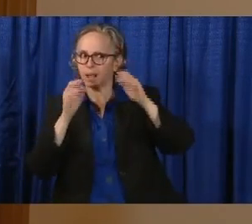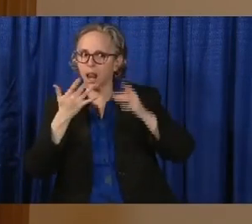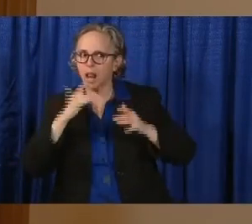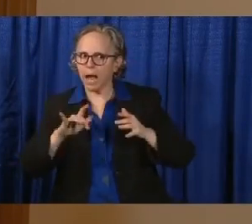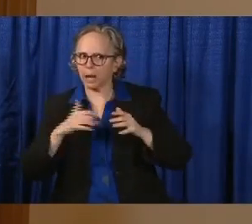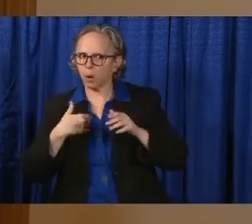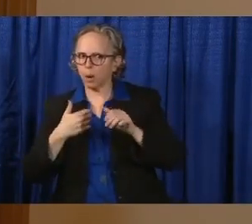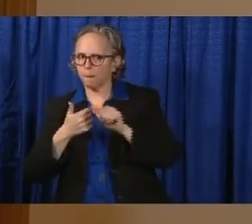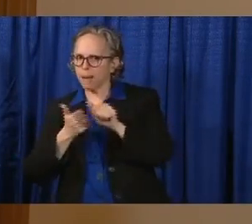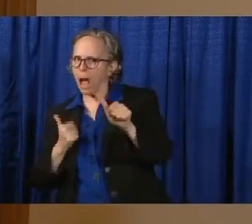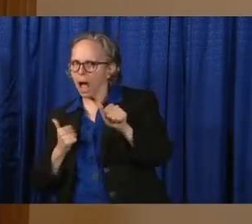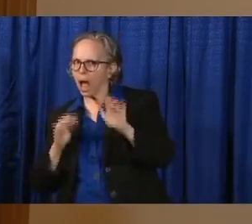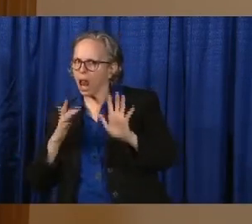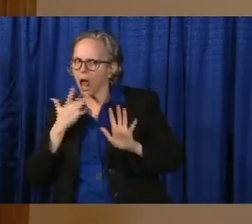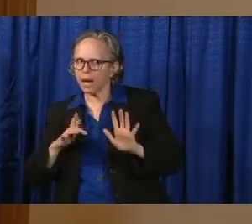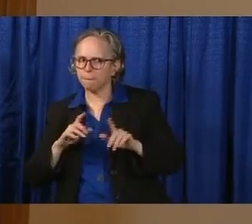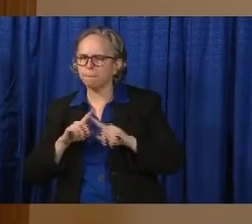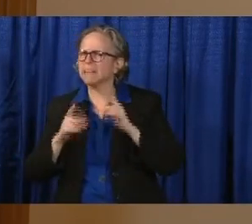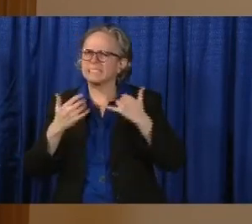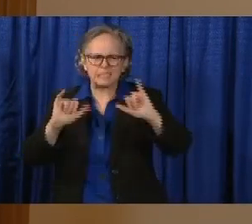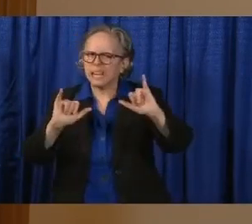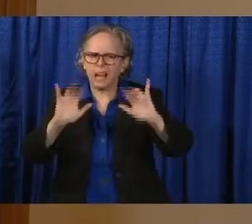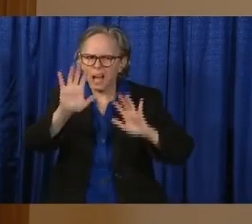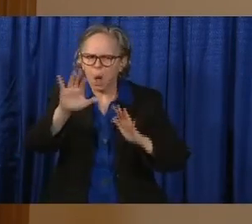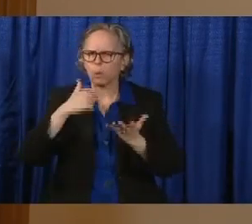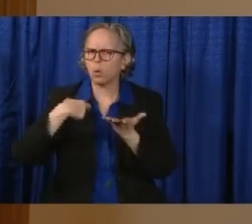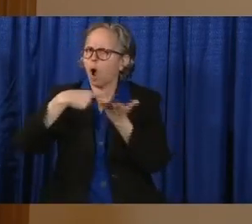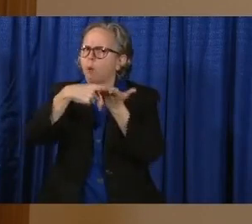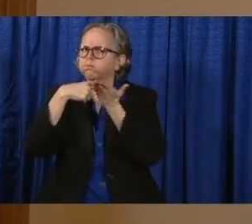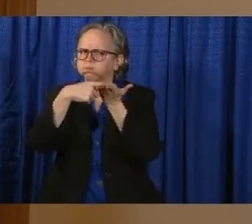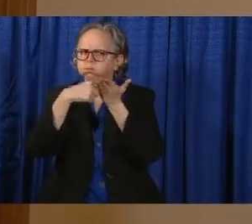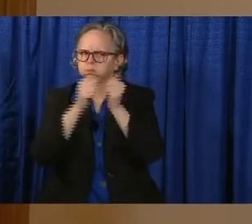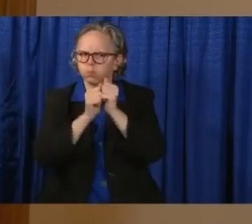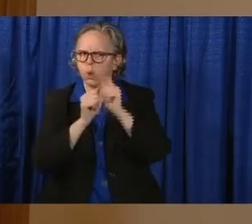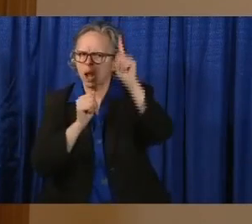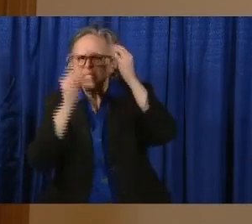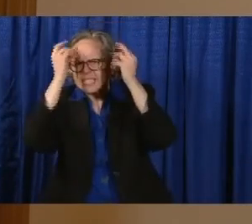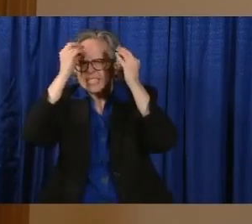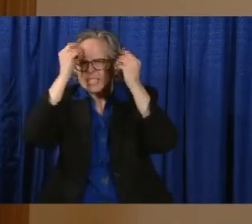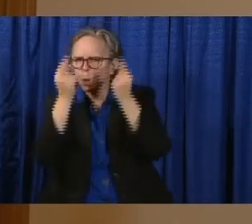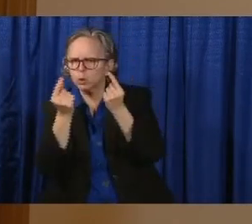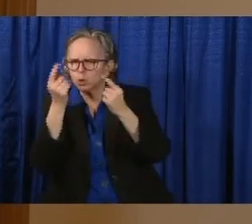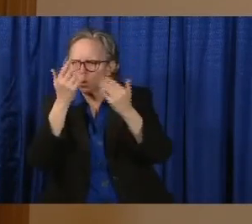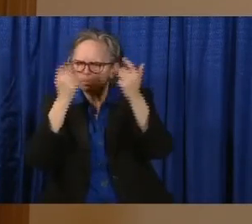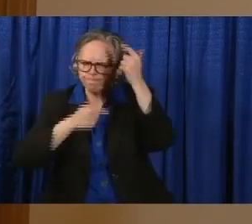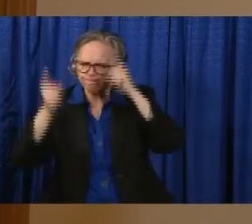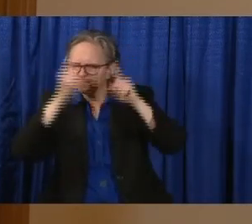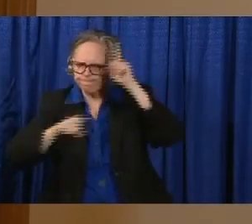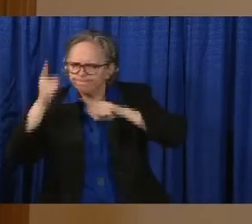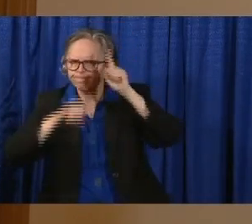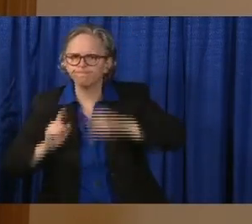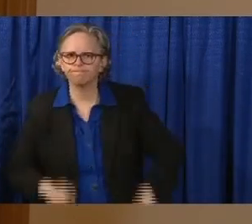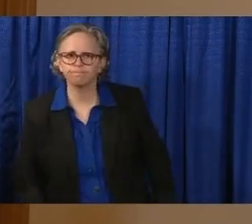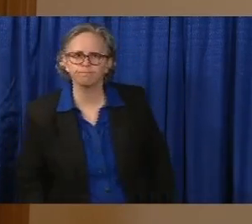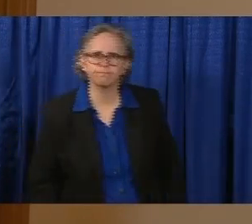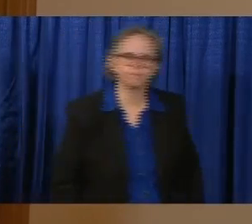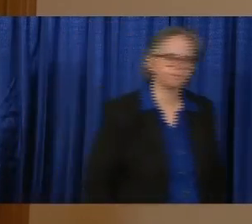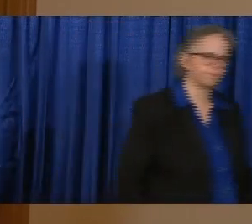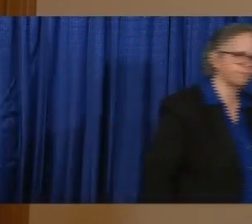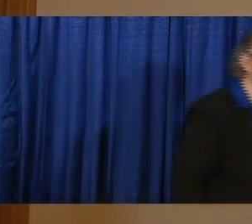bit, but those are all things that we're having conversations about and taking into consideration. Thank you.